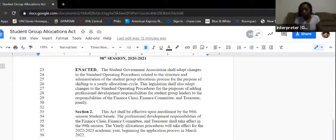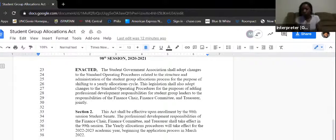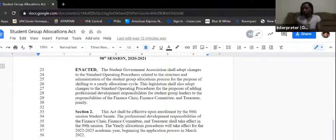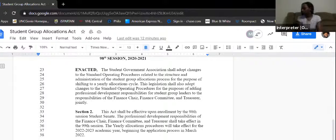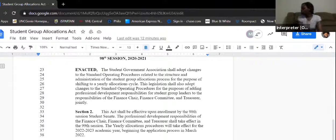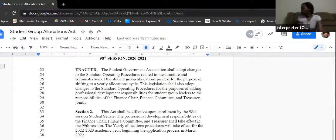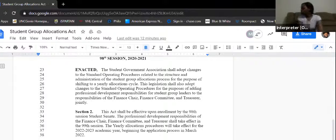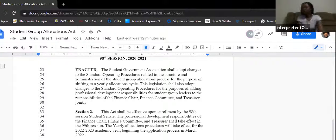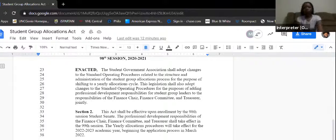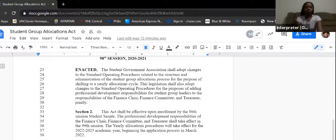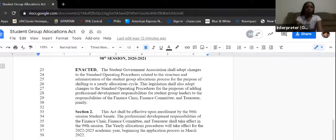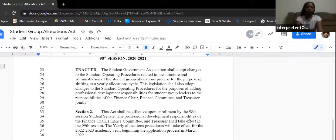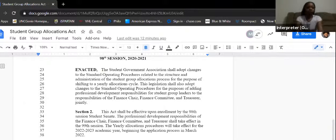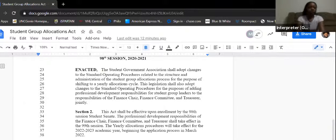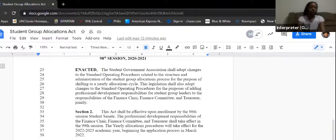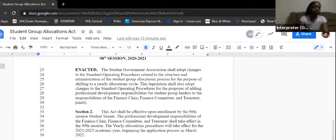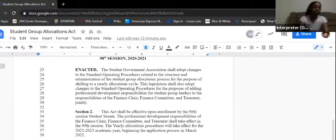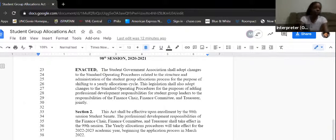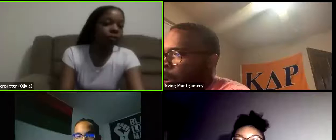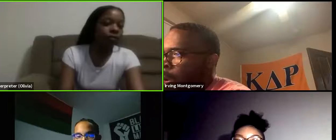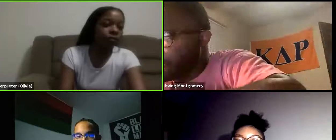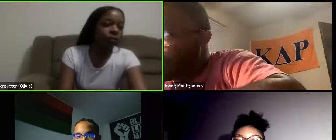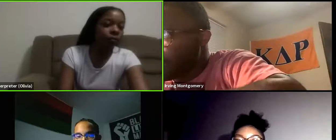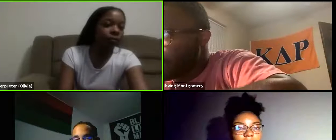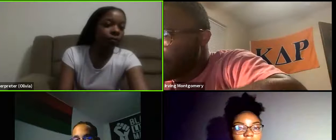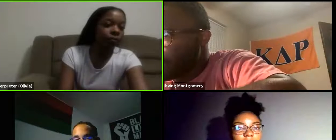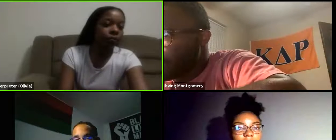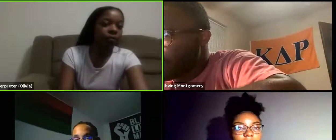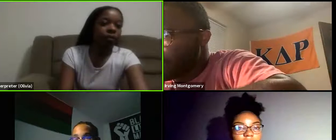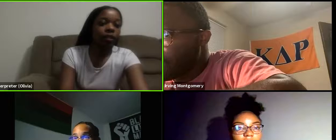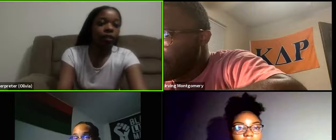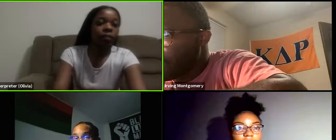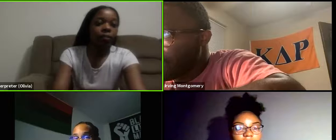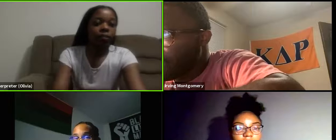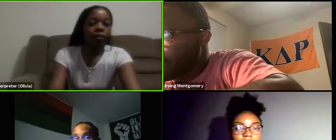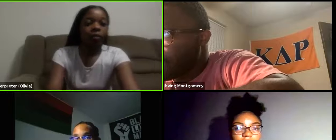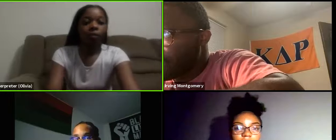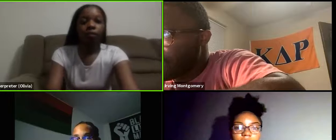Thank you, Anthony. Is there any more points of discussion?